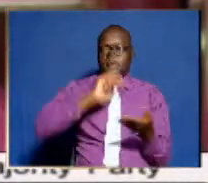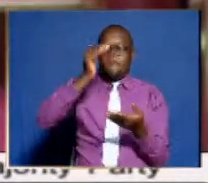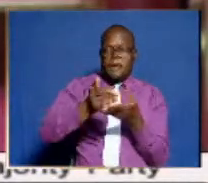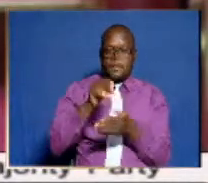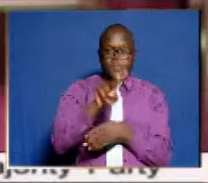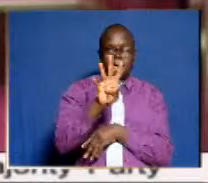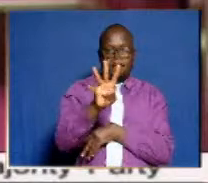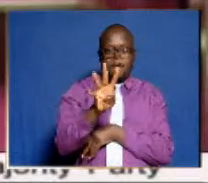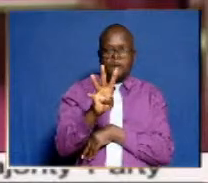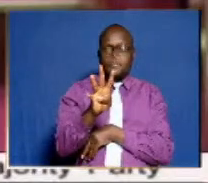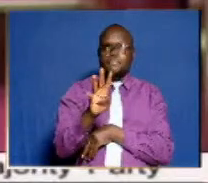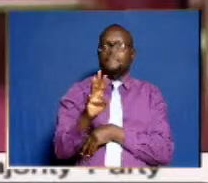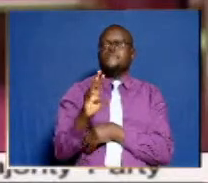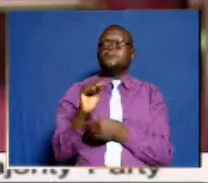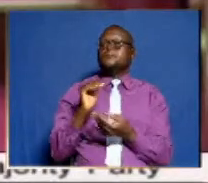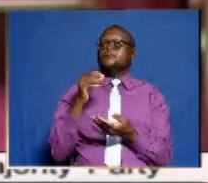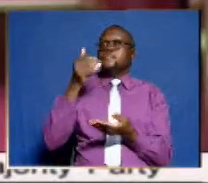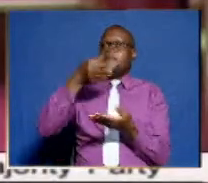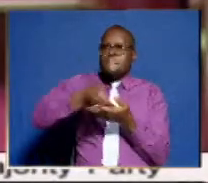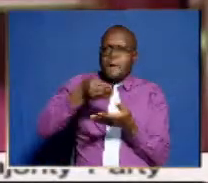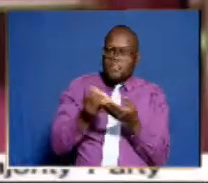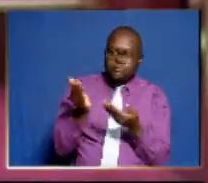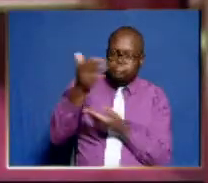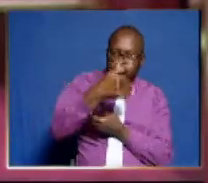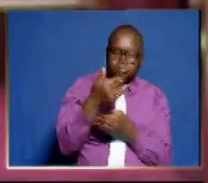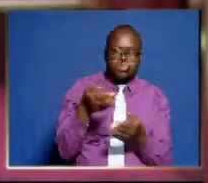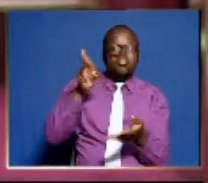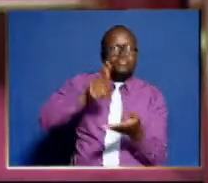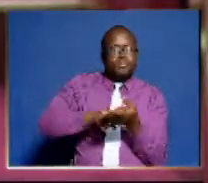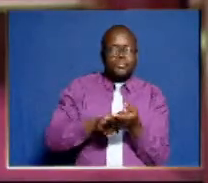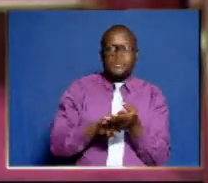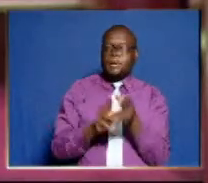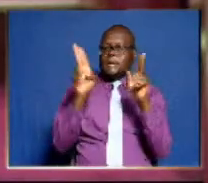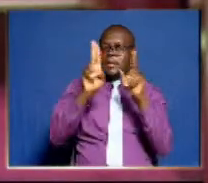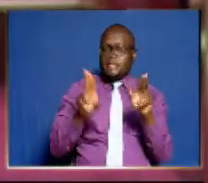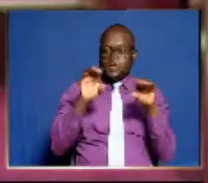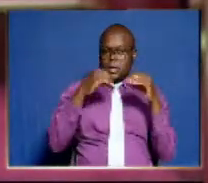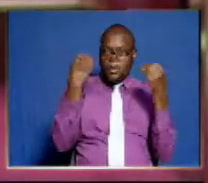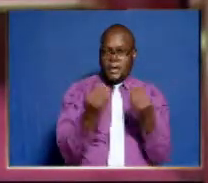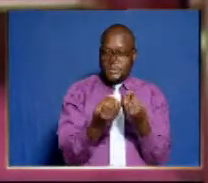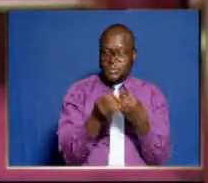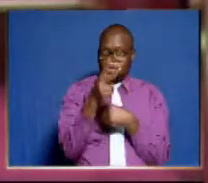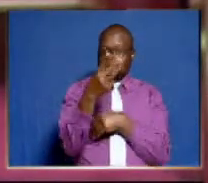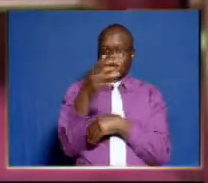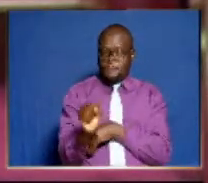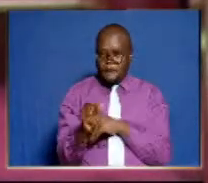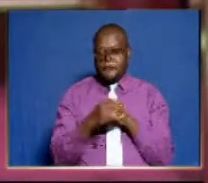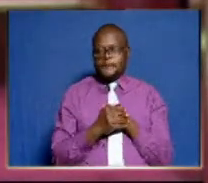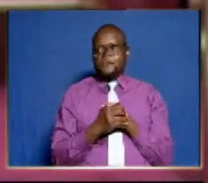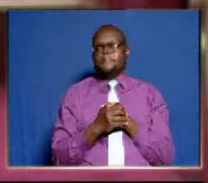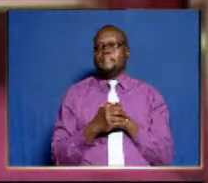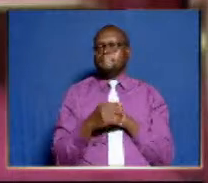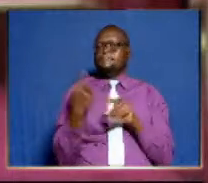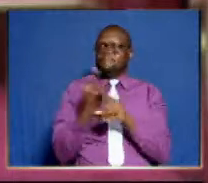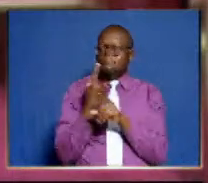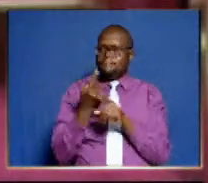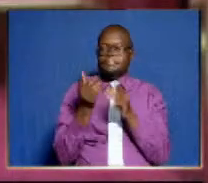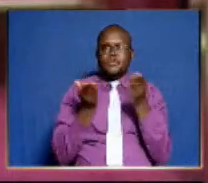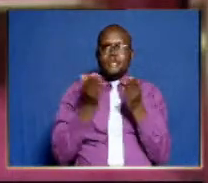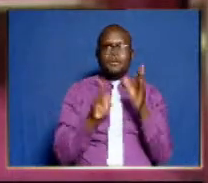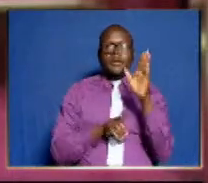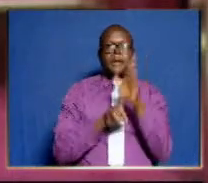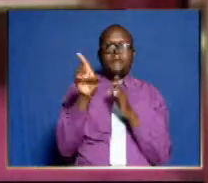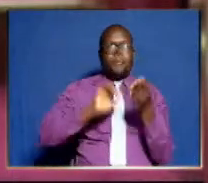24, Consolidated Fund Services, subscriptions to international organizations. Number 25, Veterinary Services Development Fund.